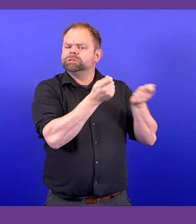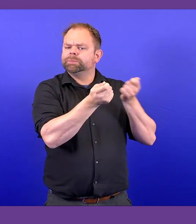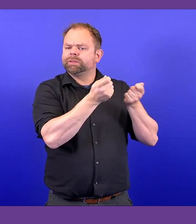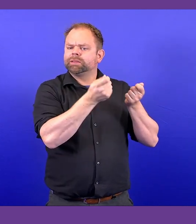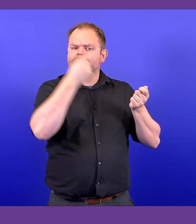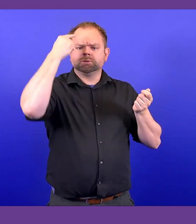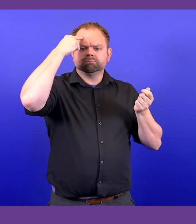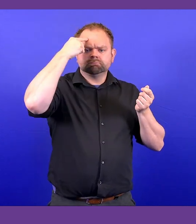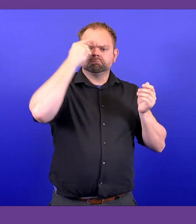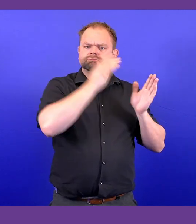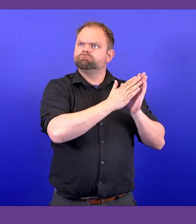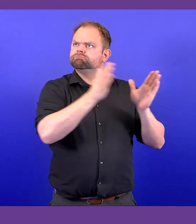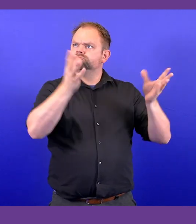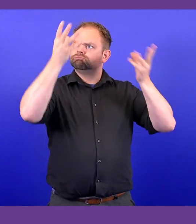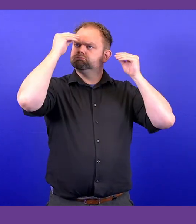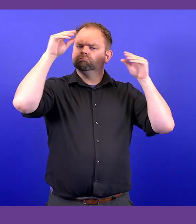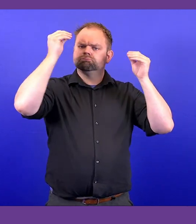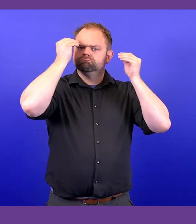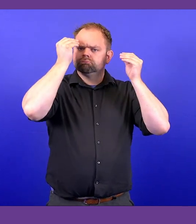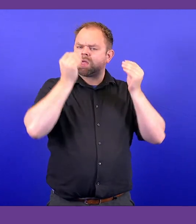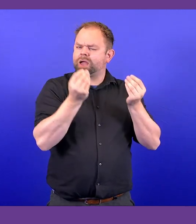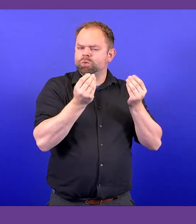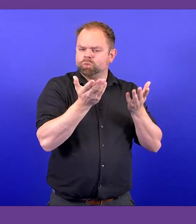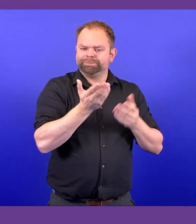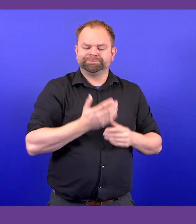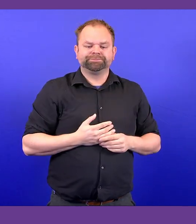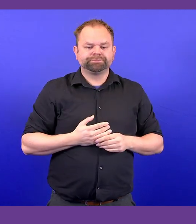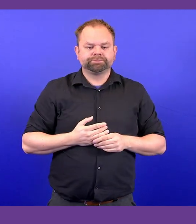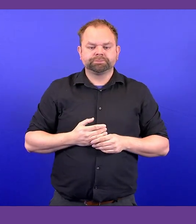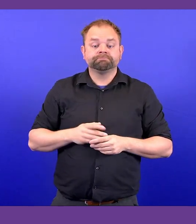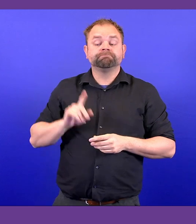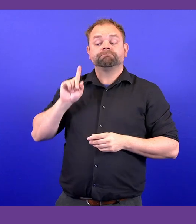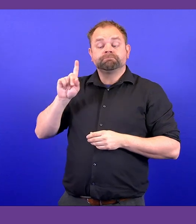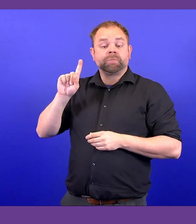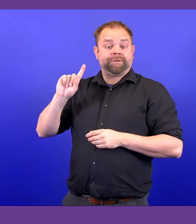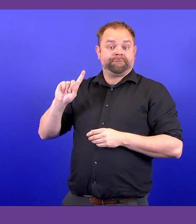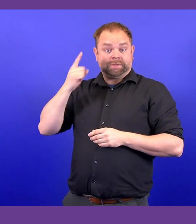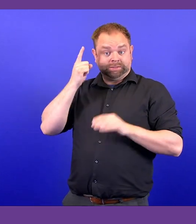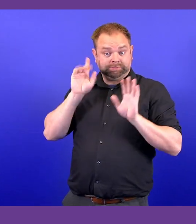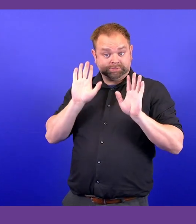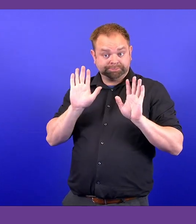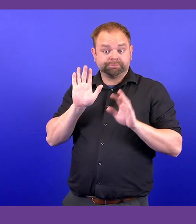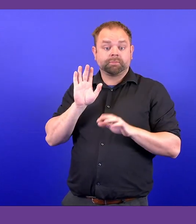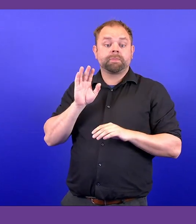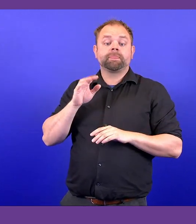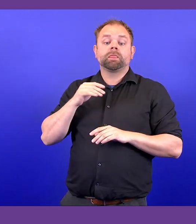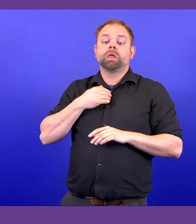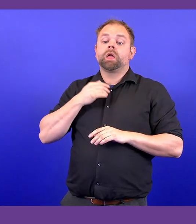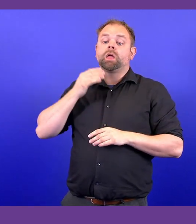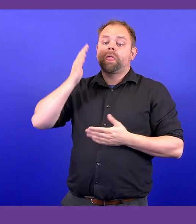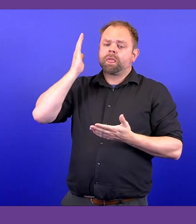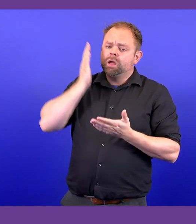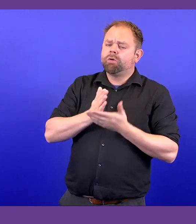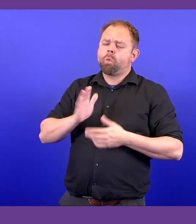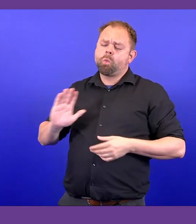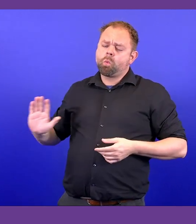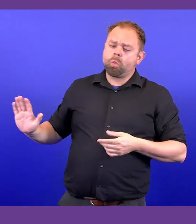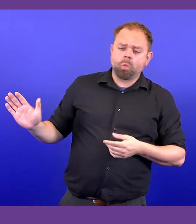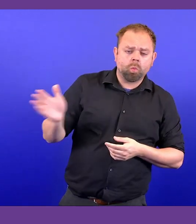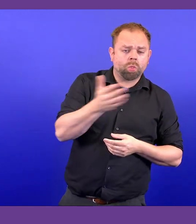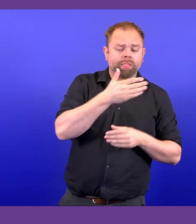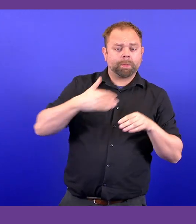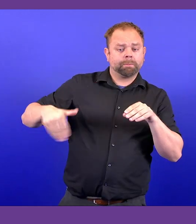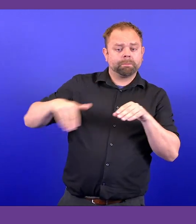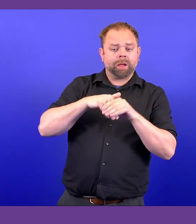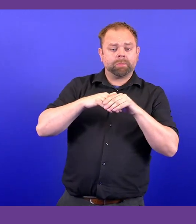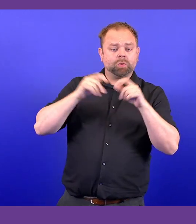what happens exactly, but we try to encourage this communication and these awareness raising exercises. But just let me